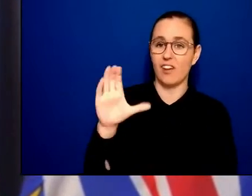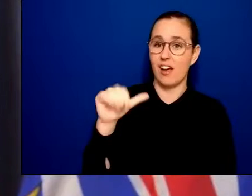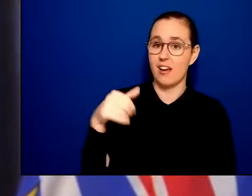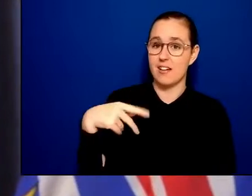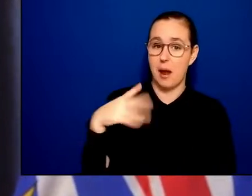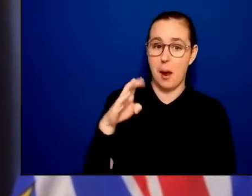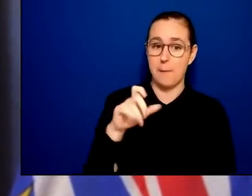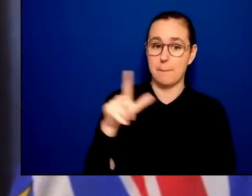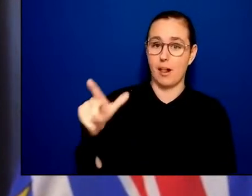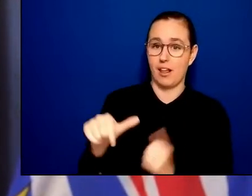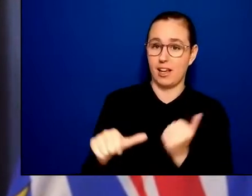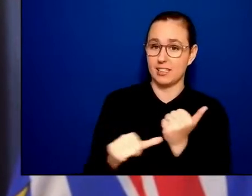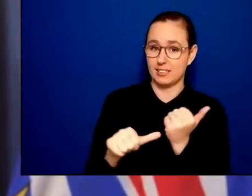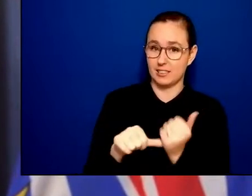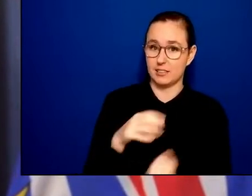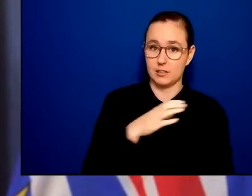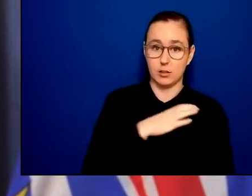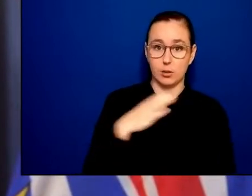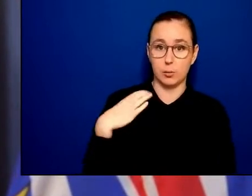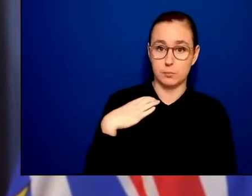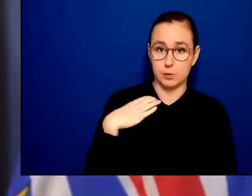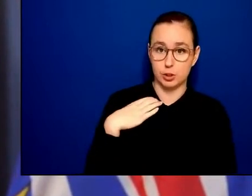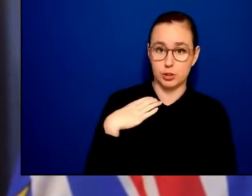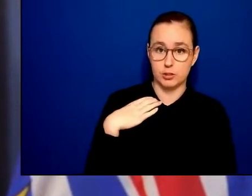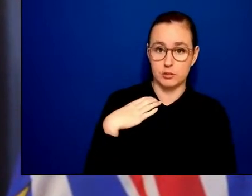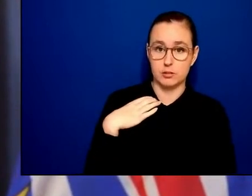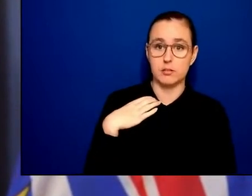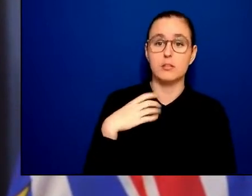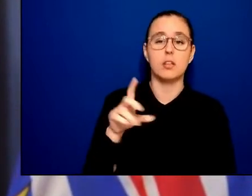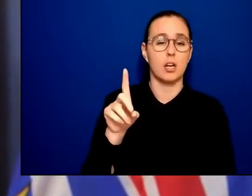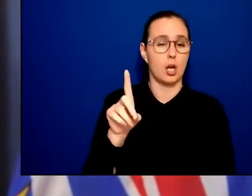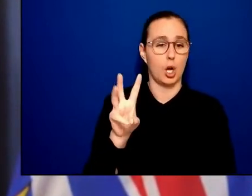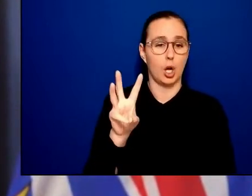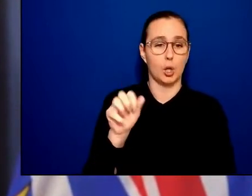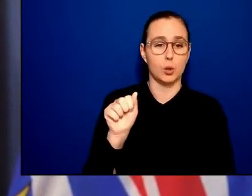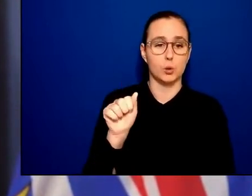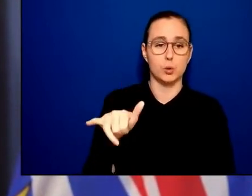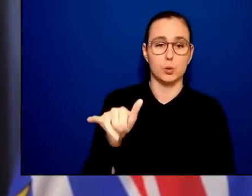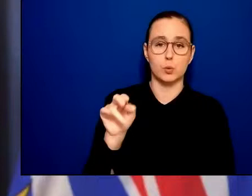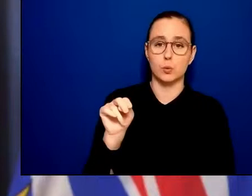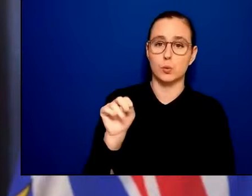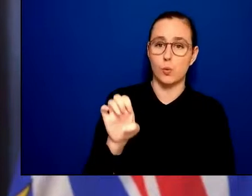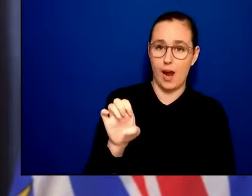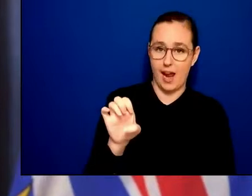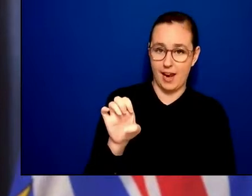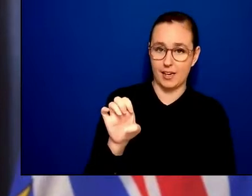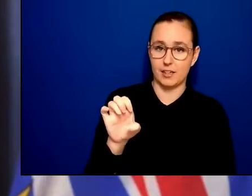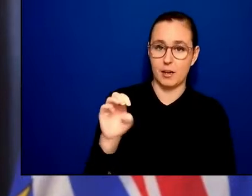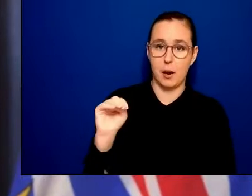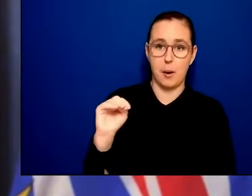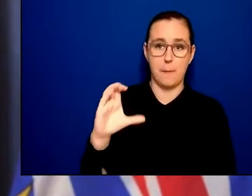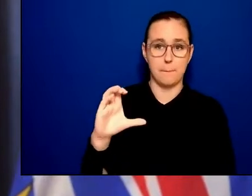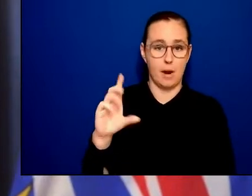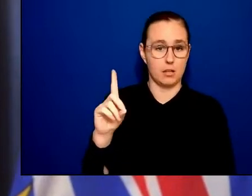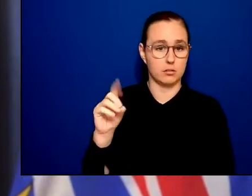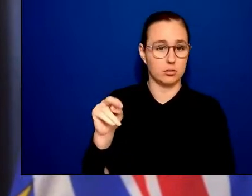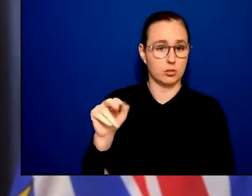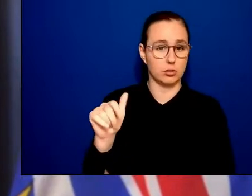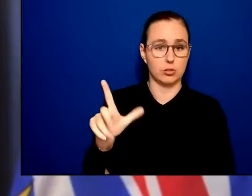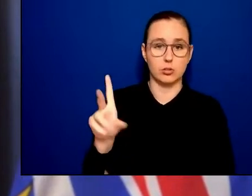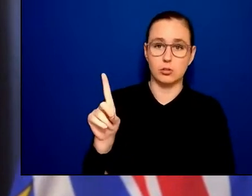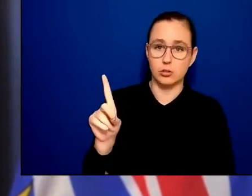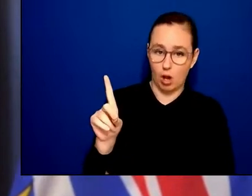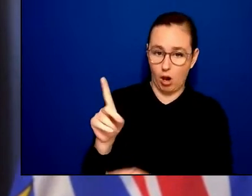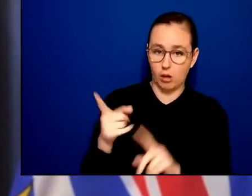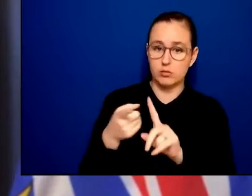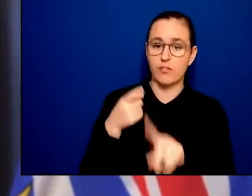McDonald, Commanding Officer of RCMP E Division, and finally, Armel Castellan with Environment and Climate Change Canada. A